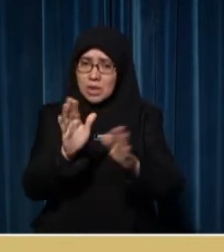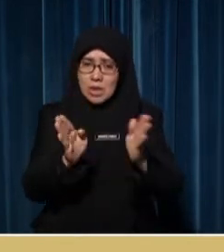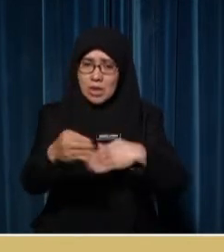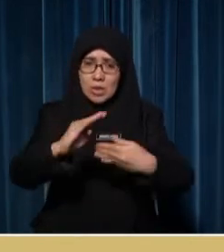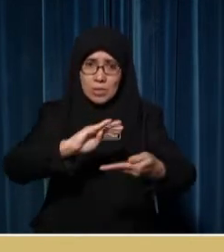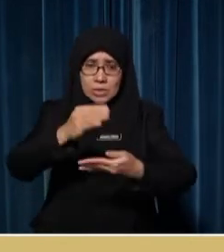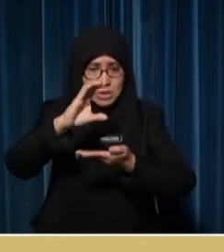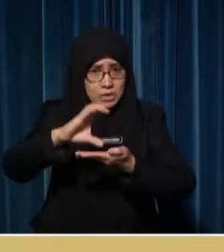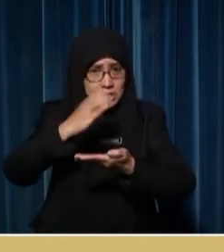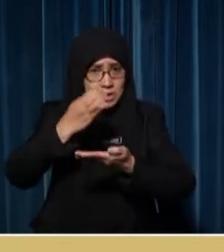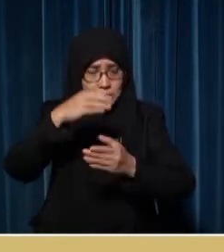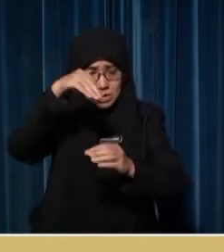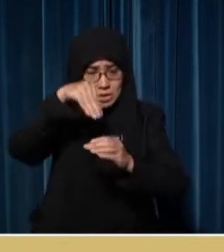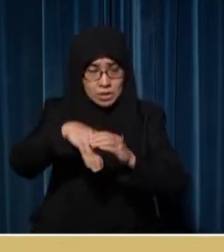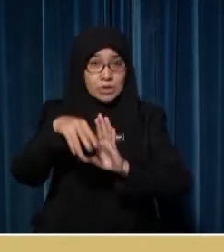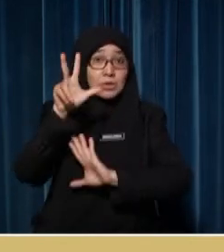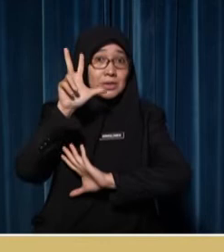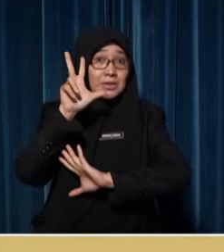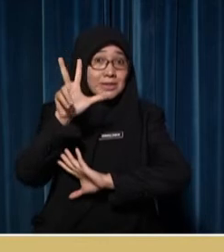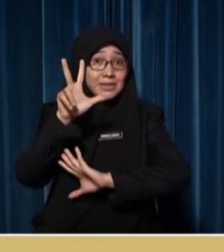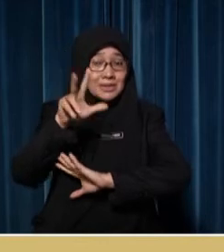into 3 bags.